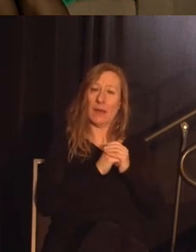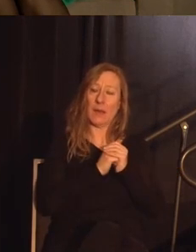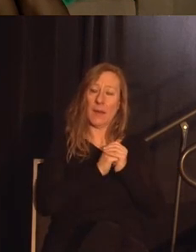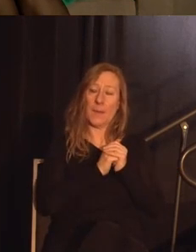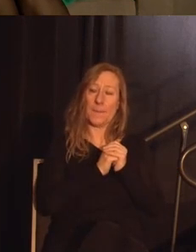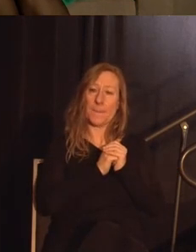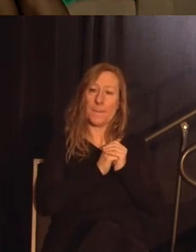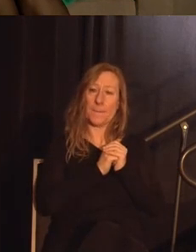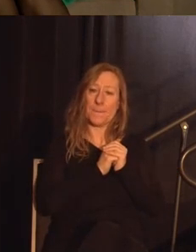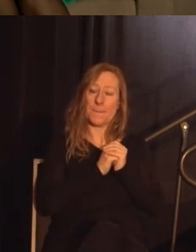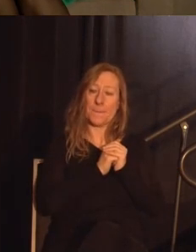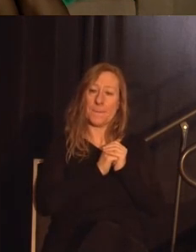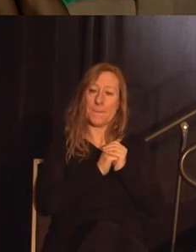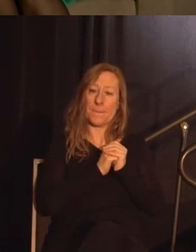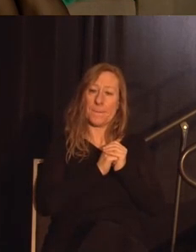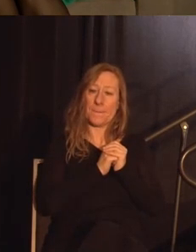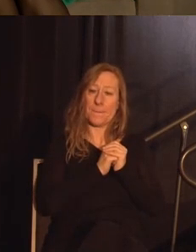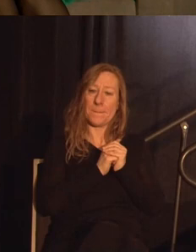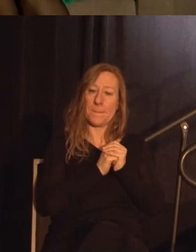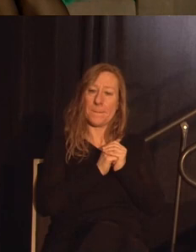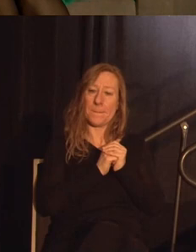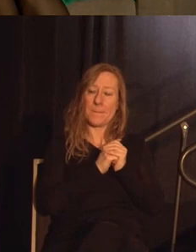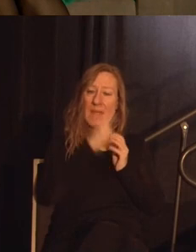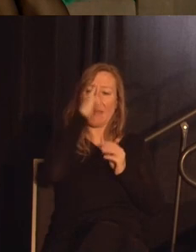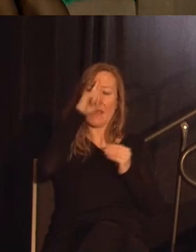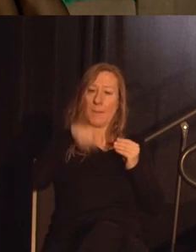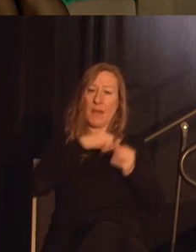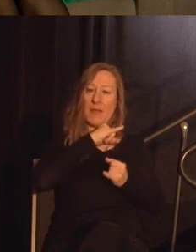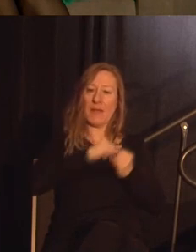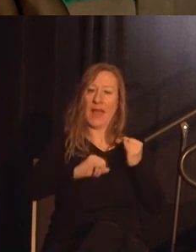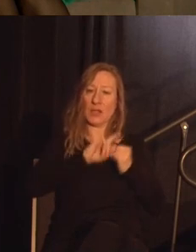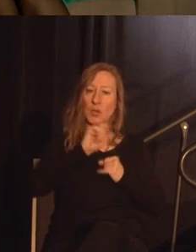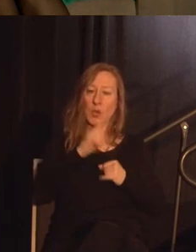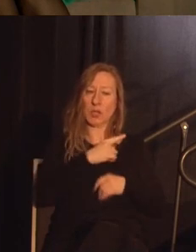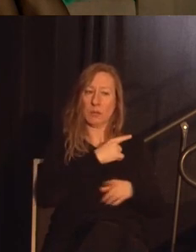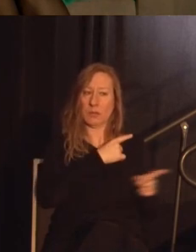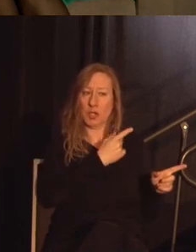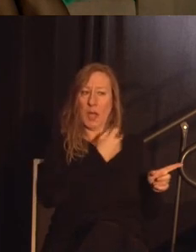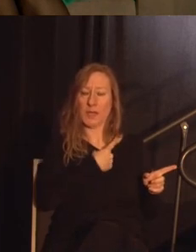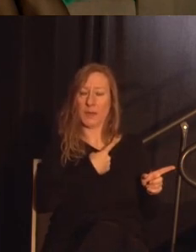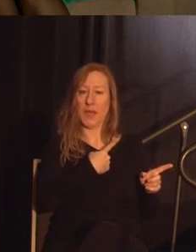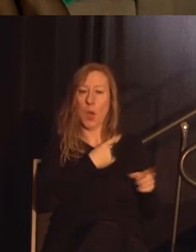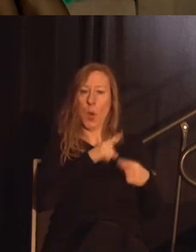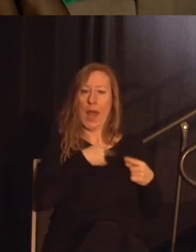where, thinking about the last question, like, when I write memoir, it's like me desperately trying to